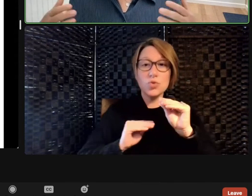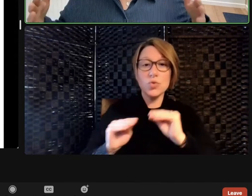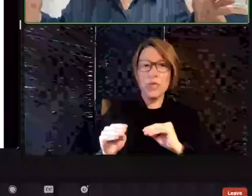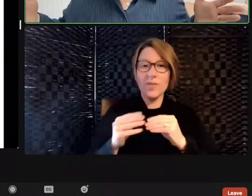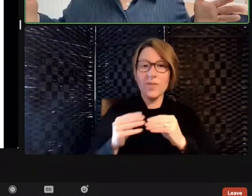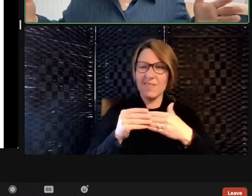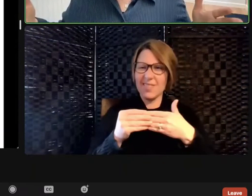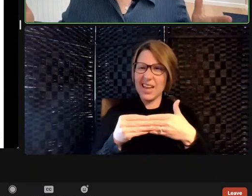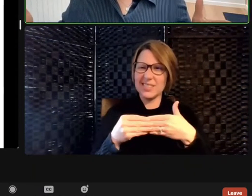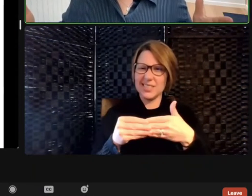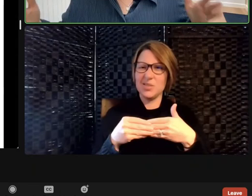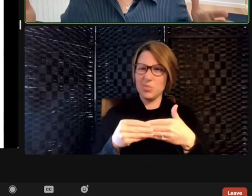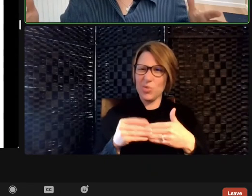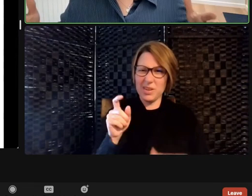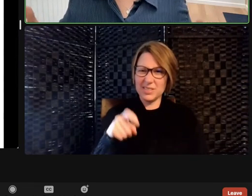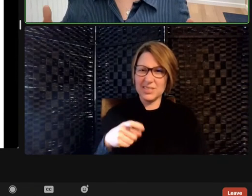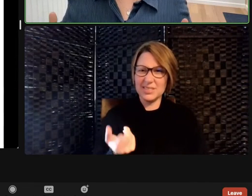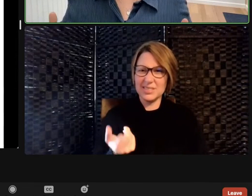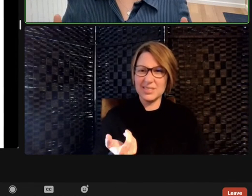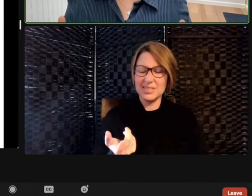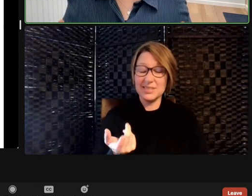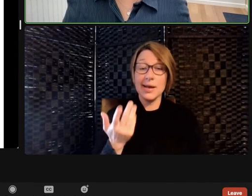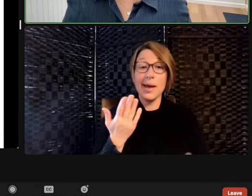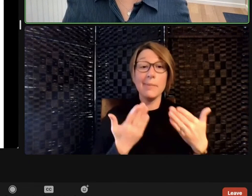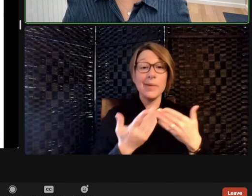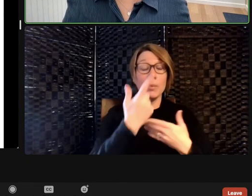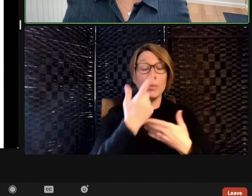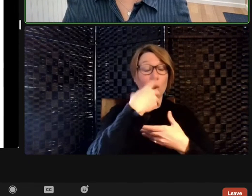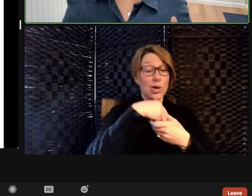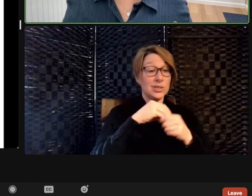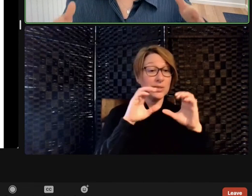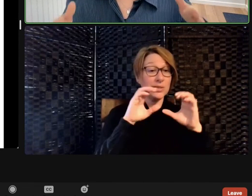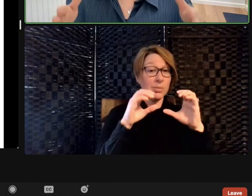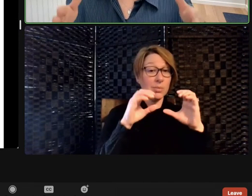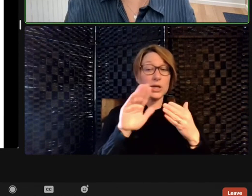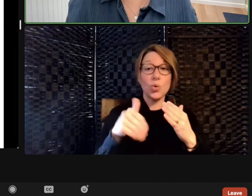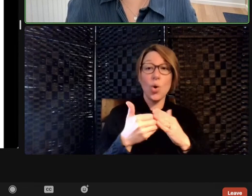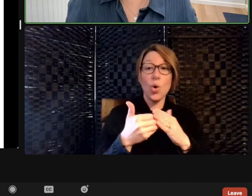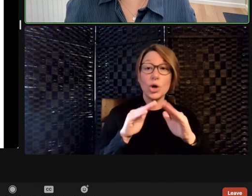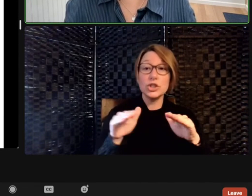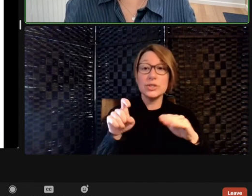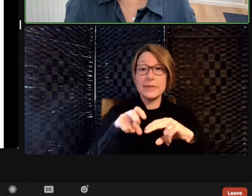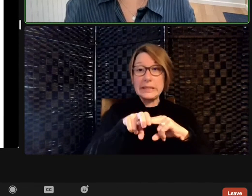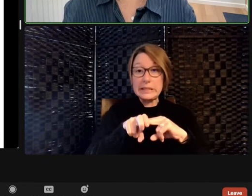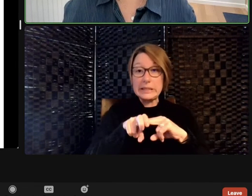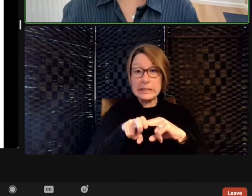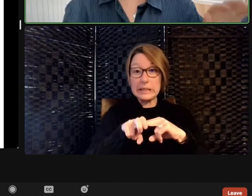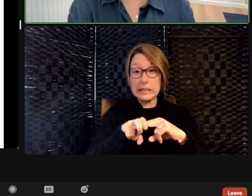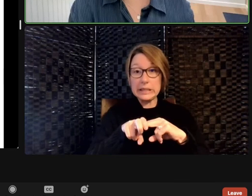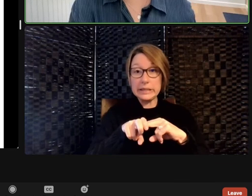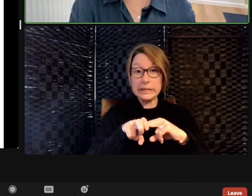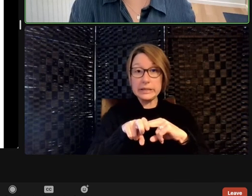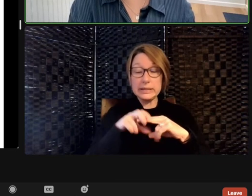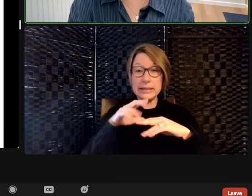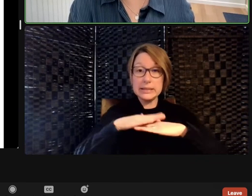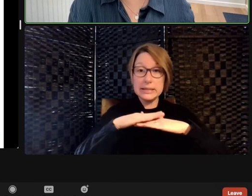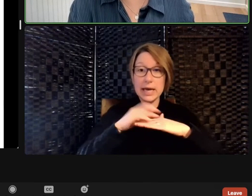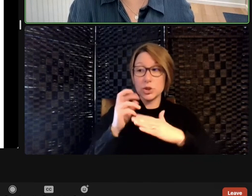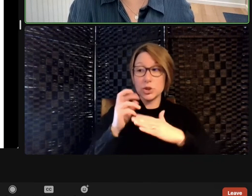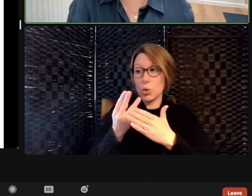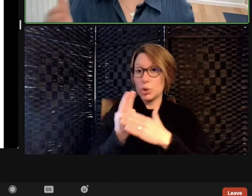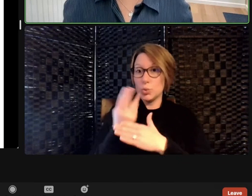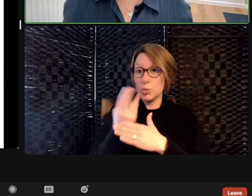you're in, like perhaps in an autism class, all the children have to sit at their desks in particular ways or use materials